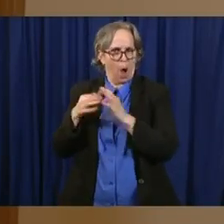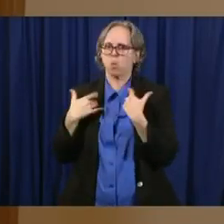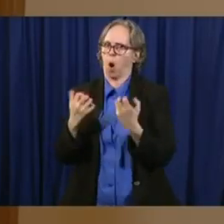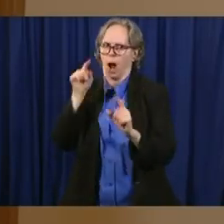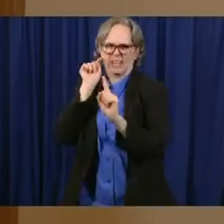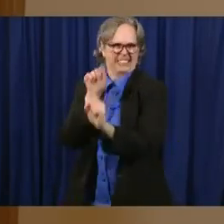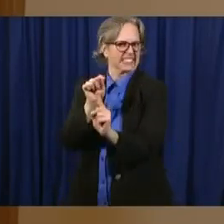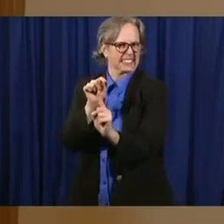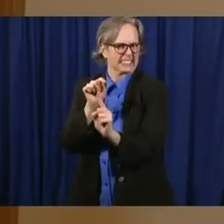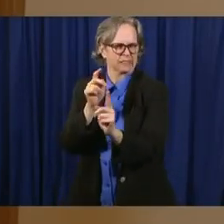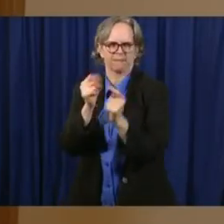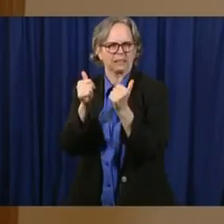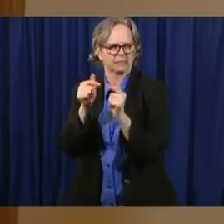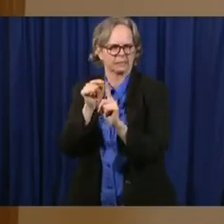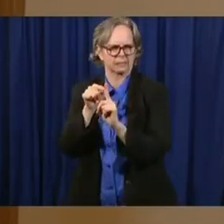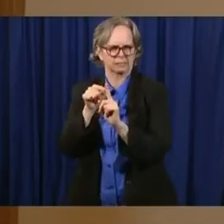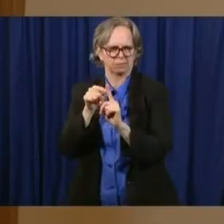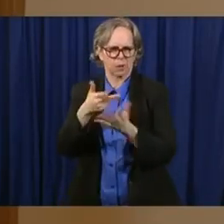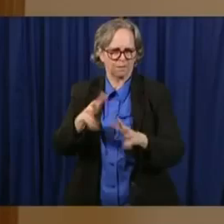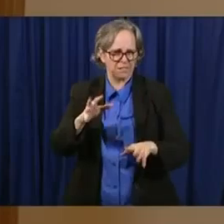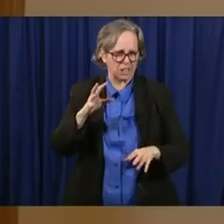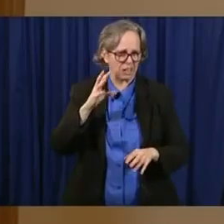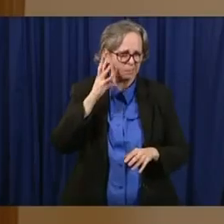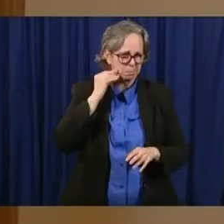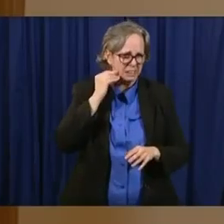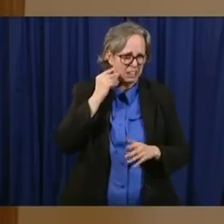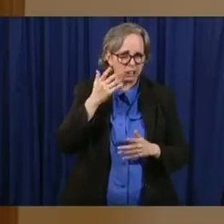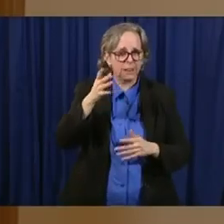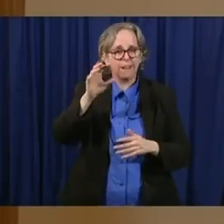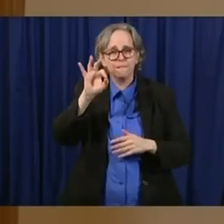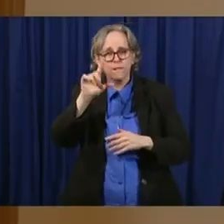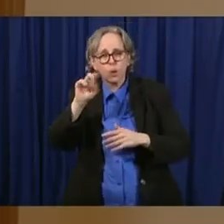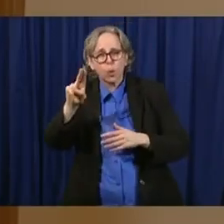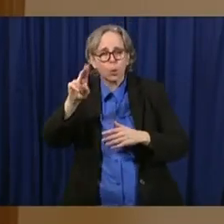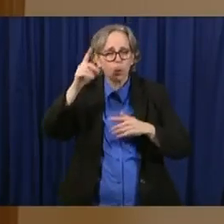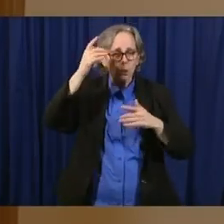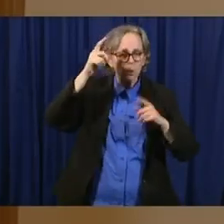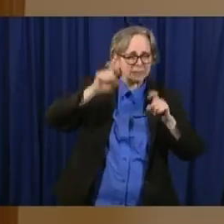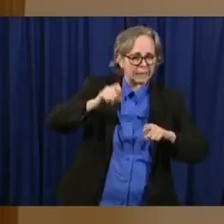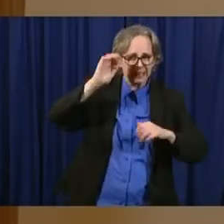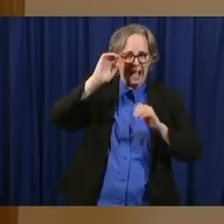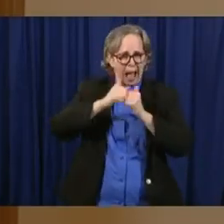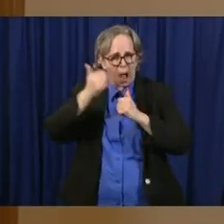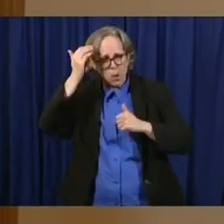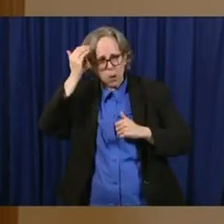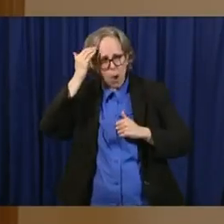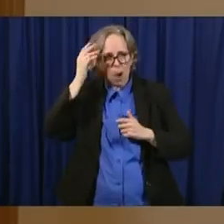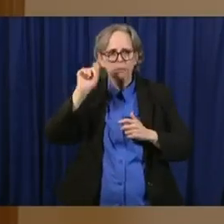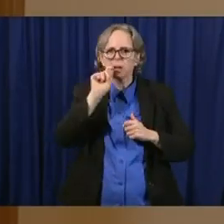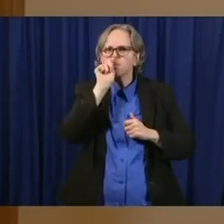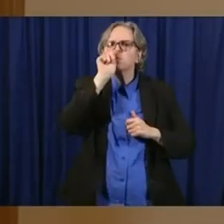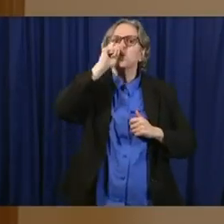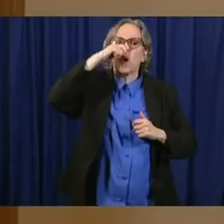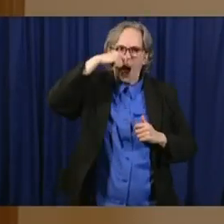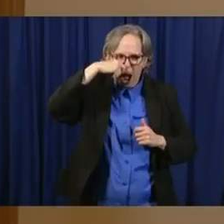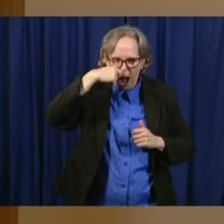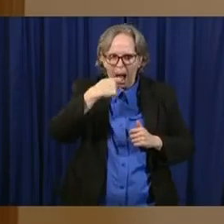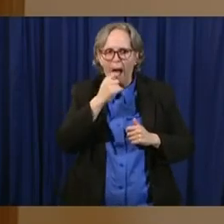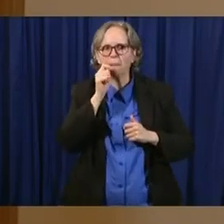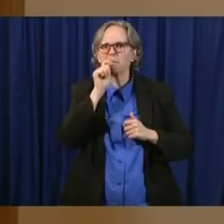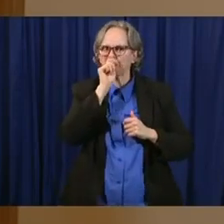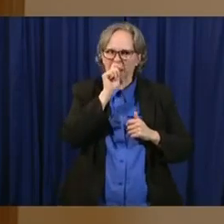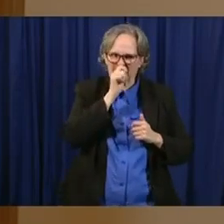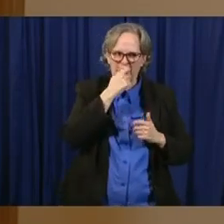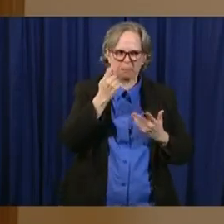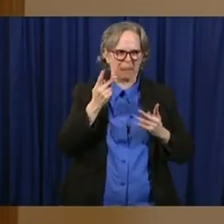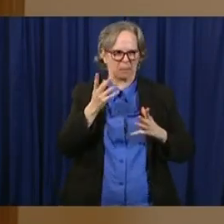test knows what I'm talking about, or a flu test, the swab that you actually have go down your nose. And it's people who've